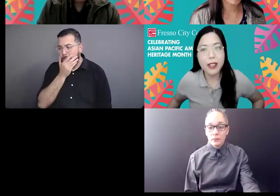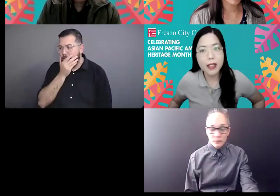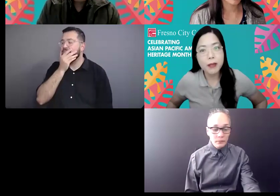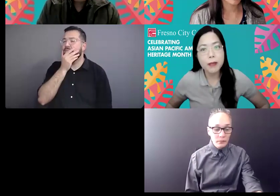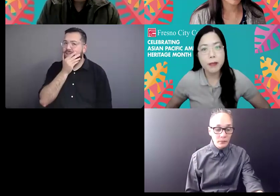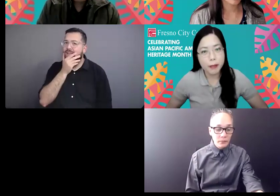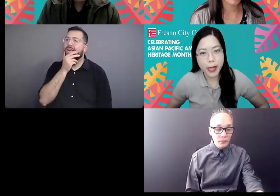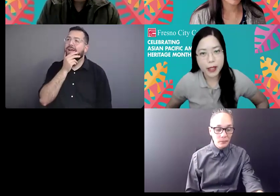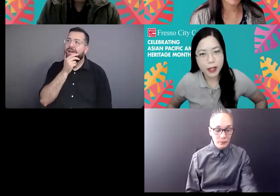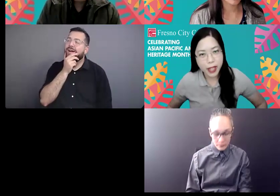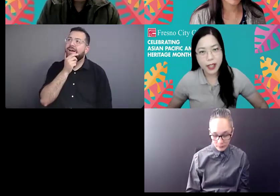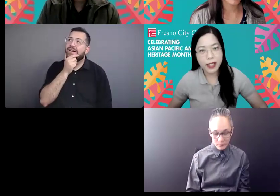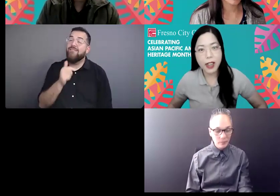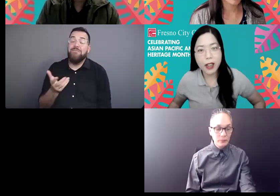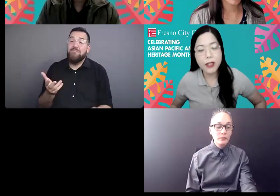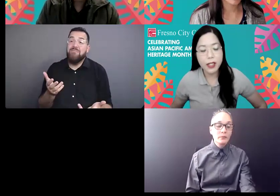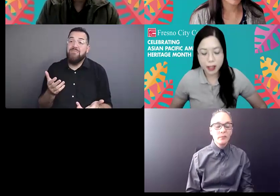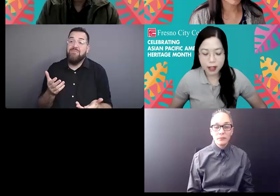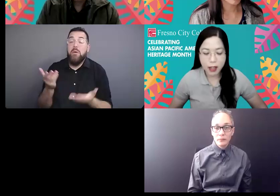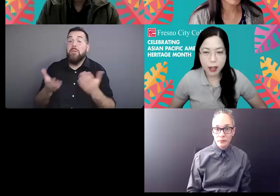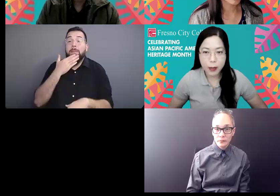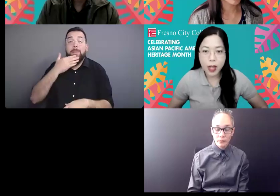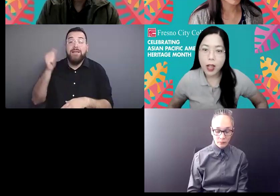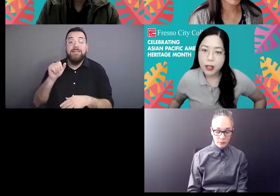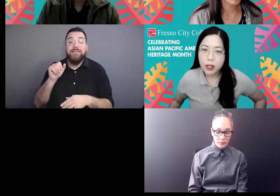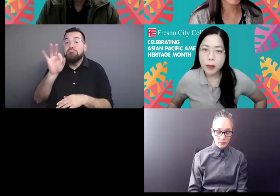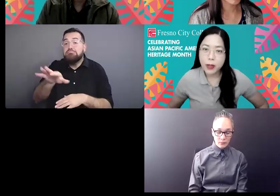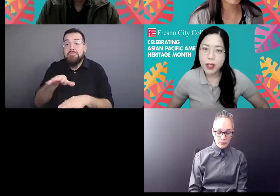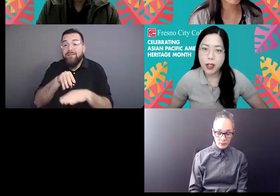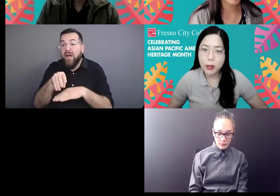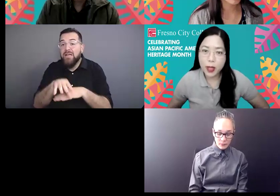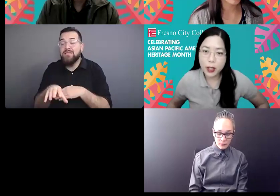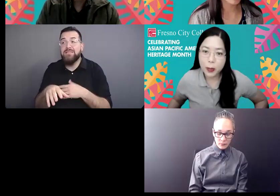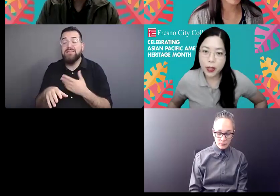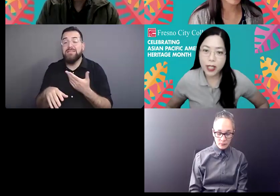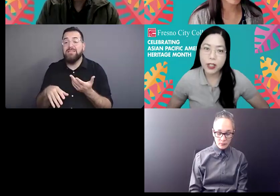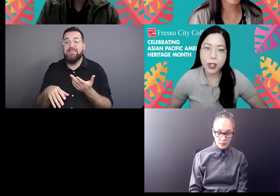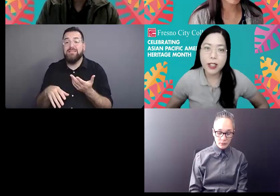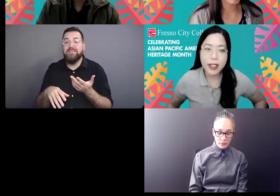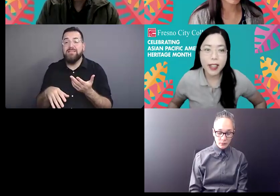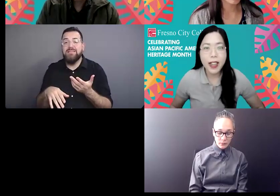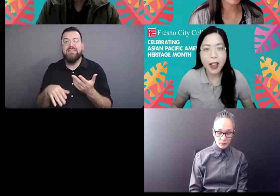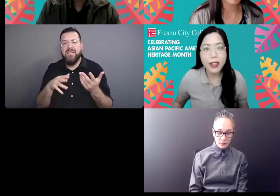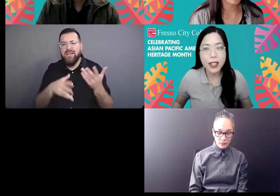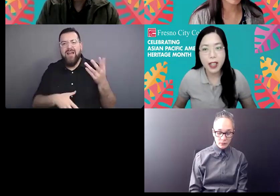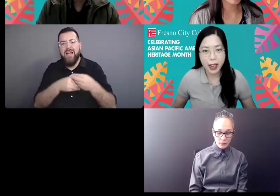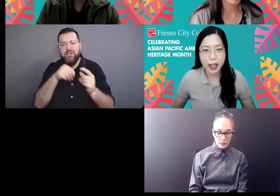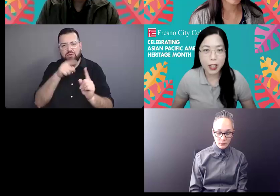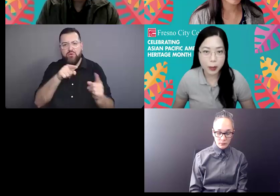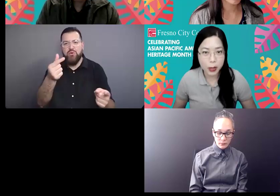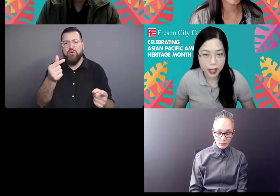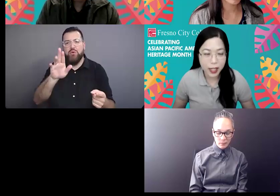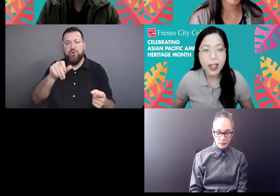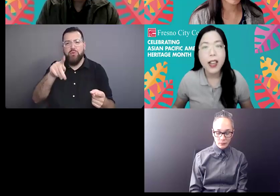I think the best advice I could have is just bouncing off what Gurpreet and John said, having